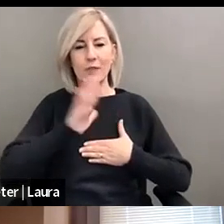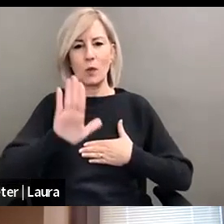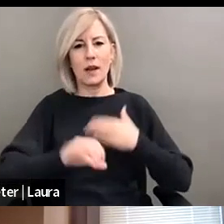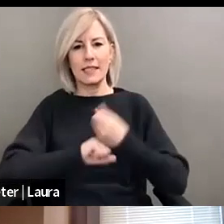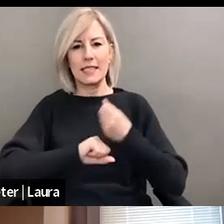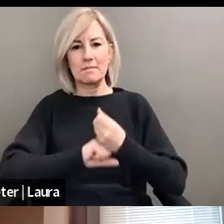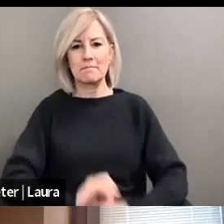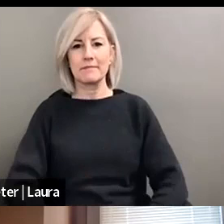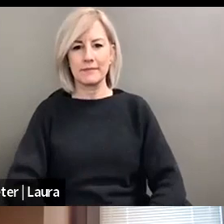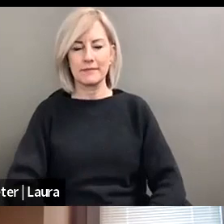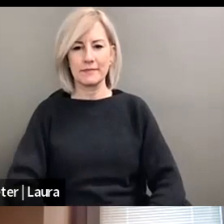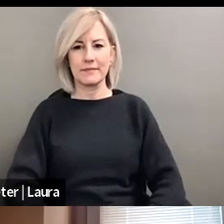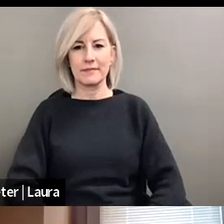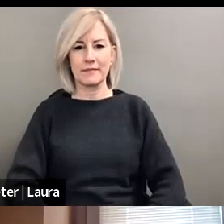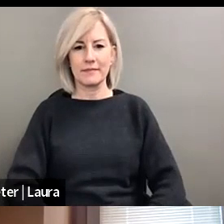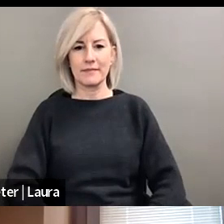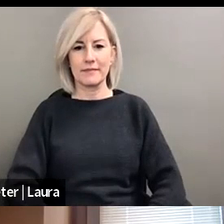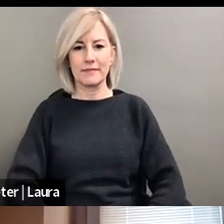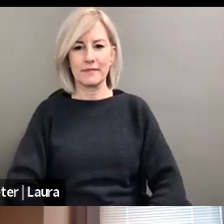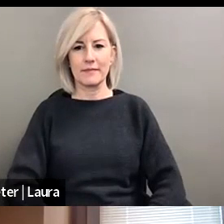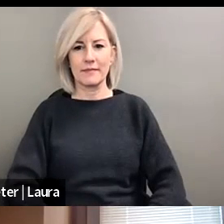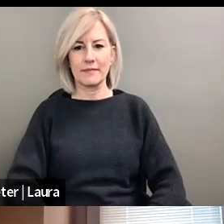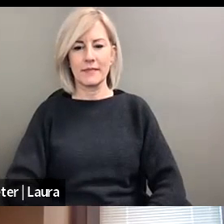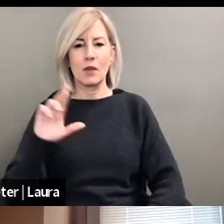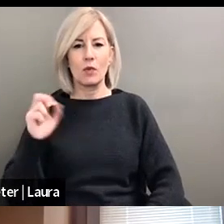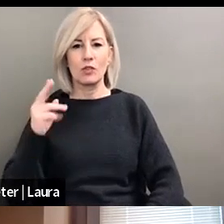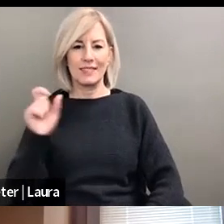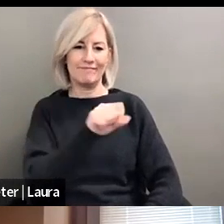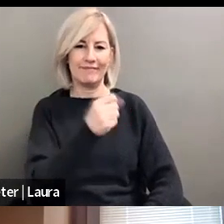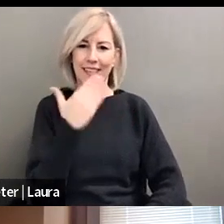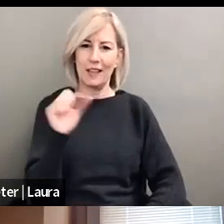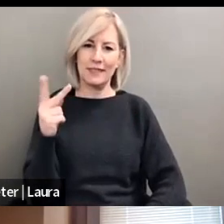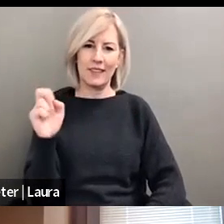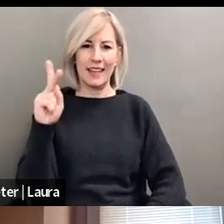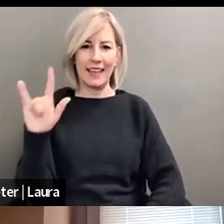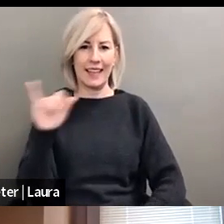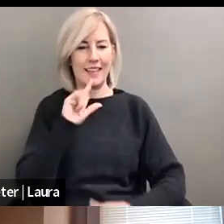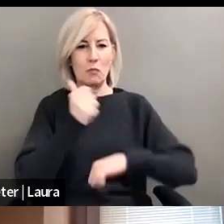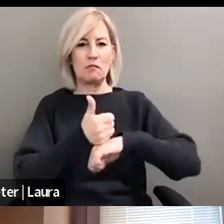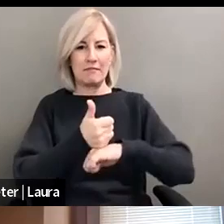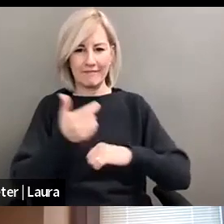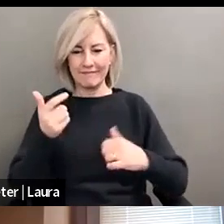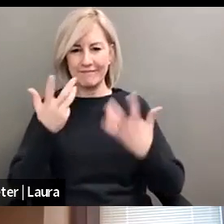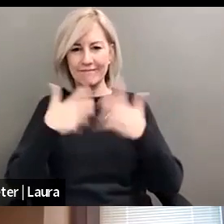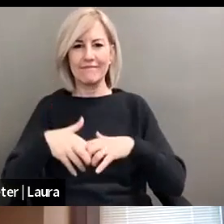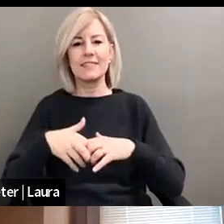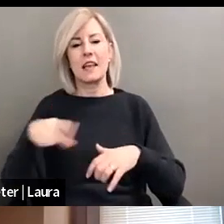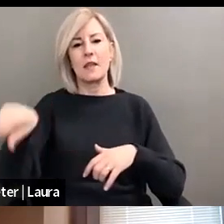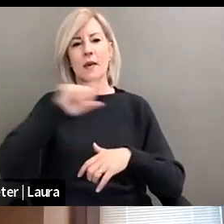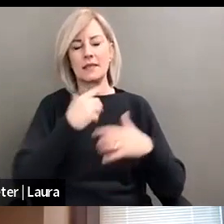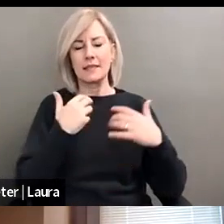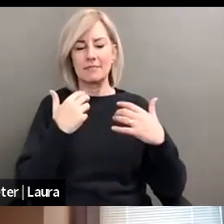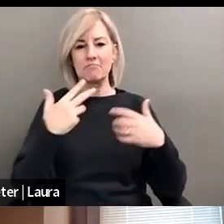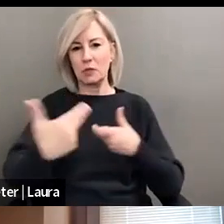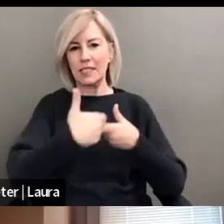advocacy. Yes, thank you, Stephanie. And thank you, Kelly, for all that you did to put this together as well. And for those participating, thank you